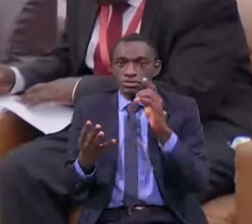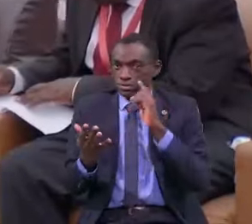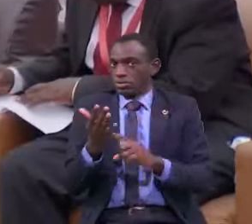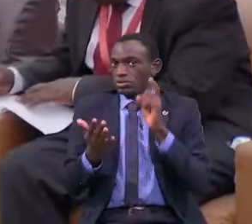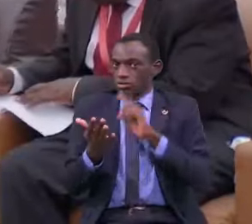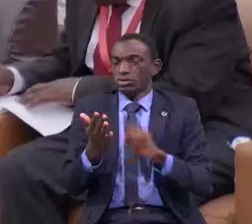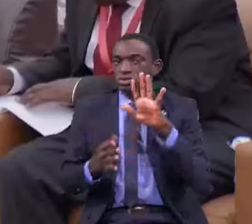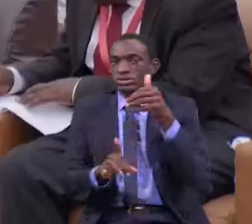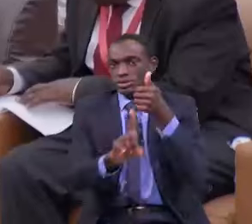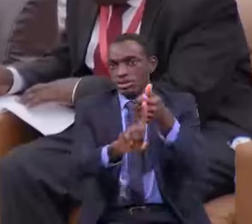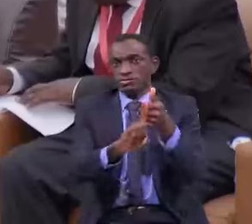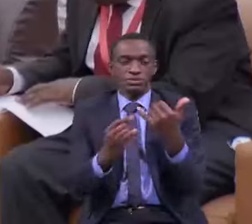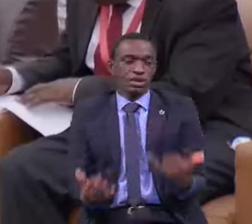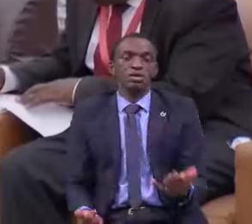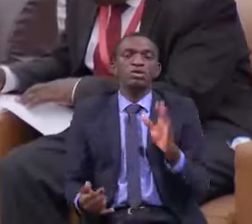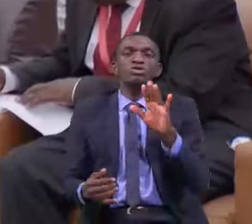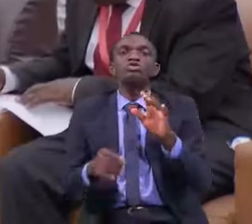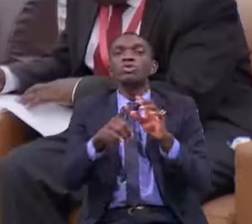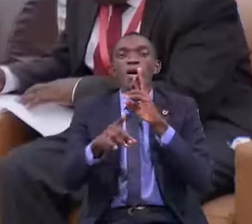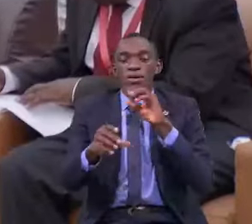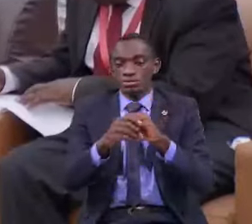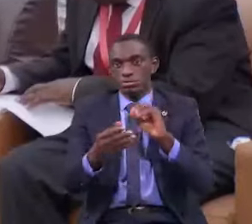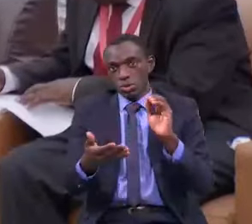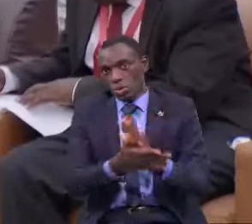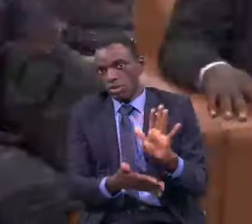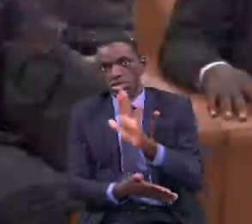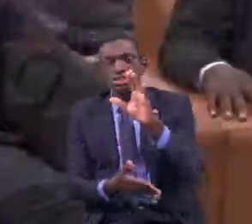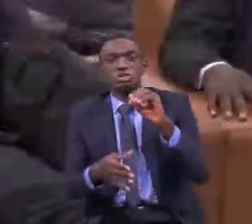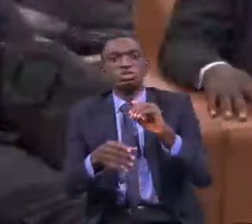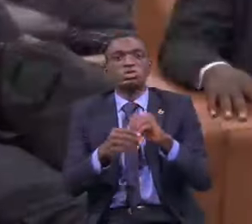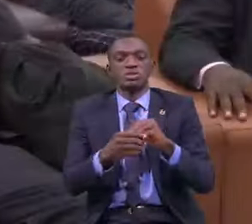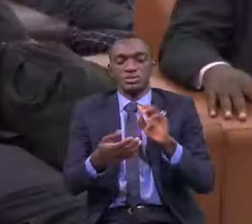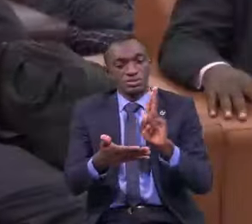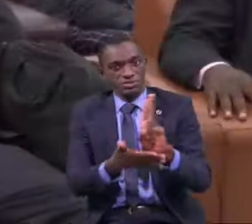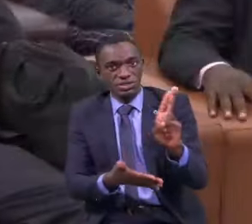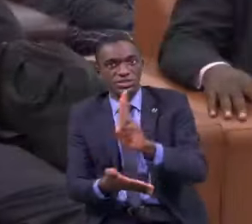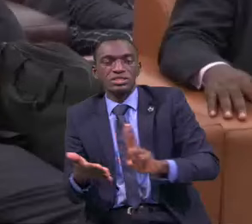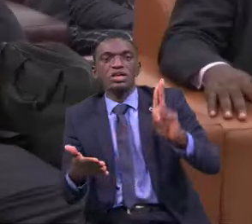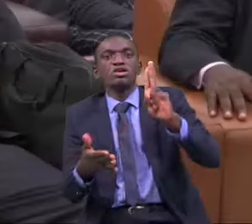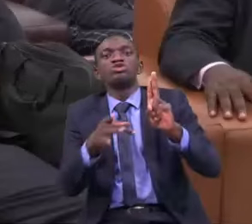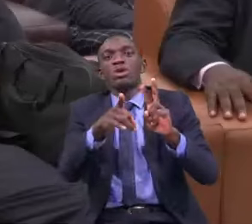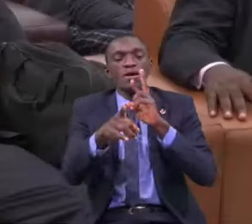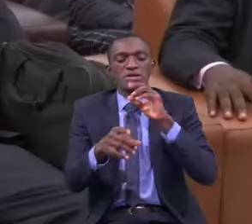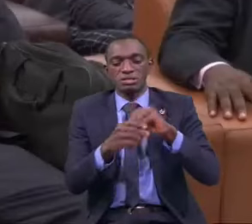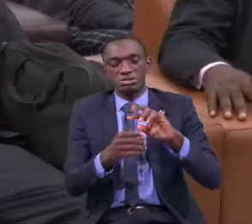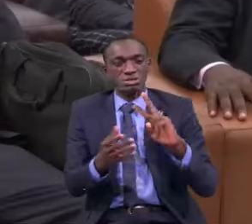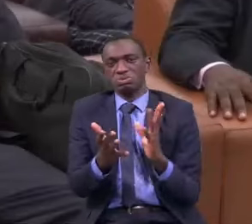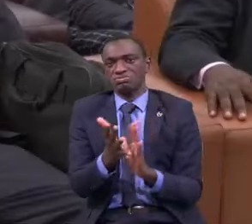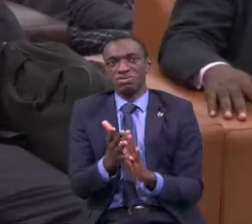college, at the university, what do you see? What do you see in those